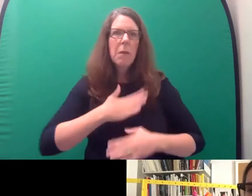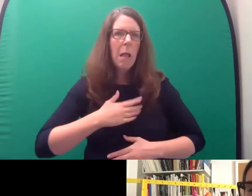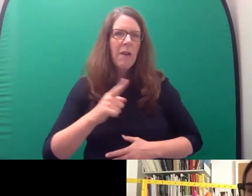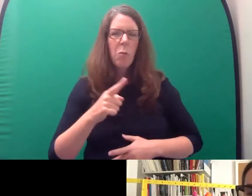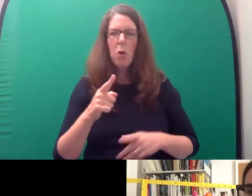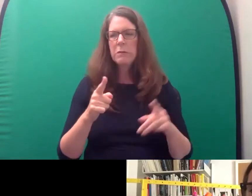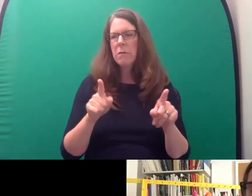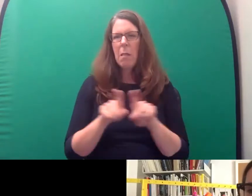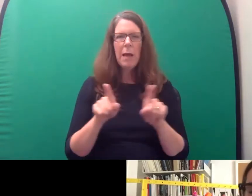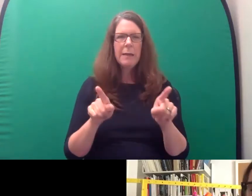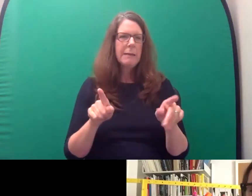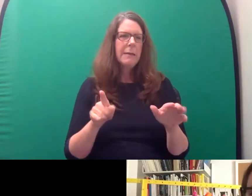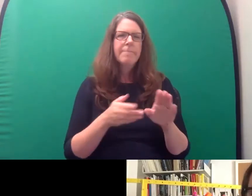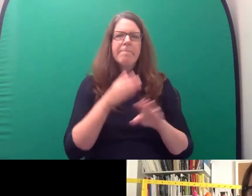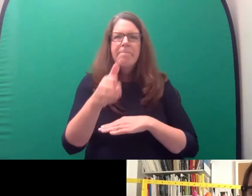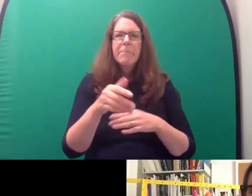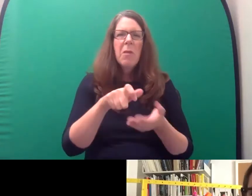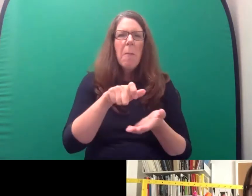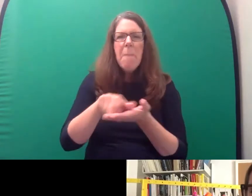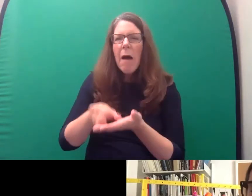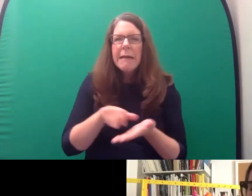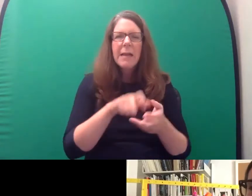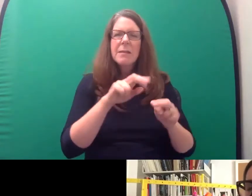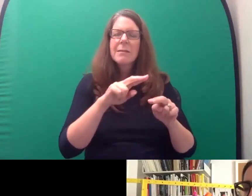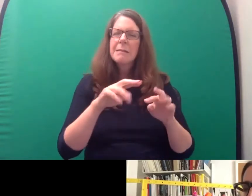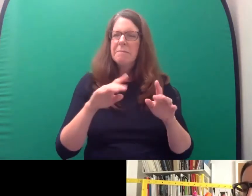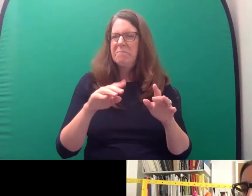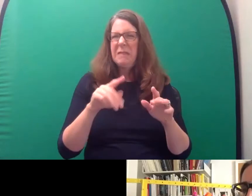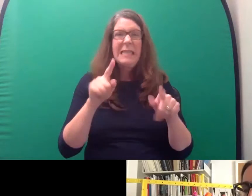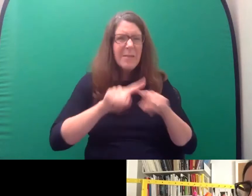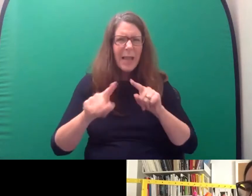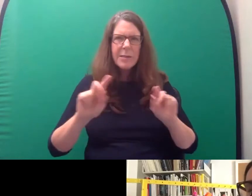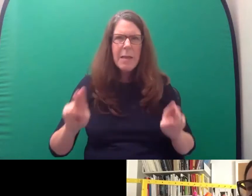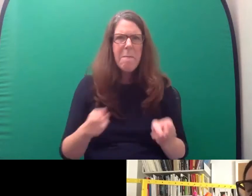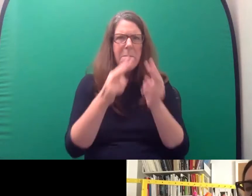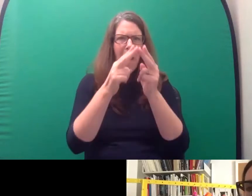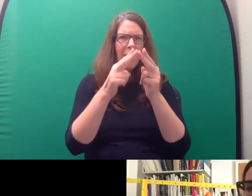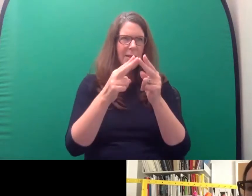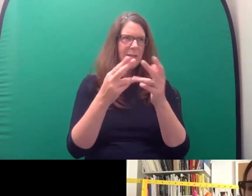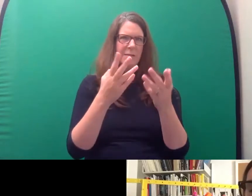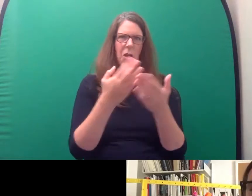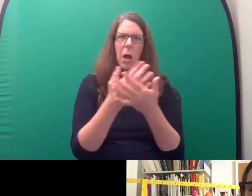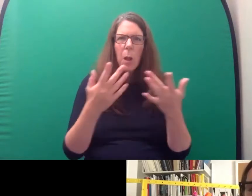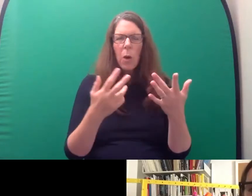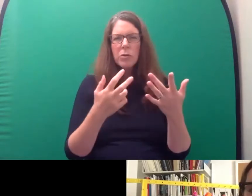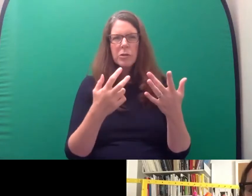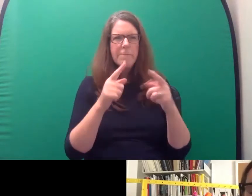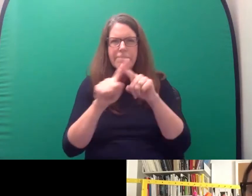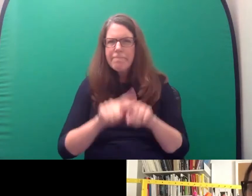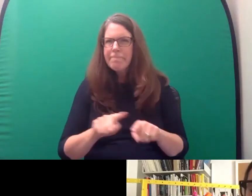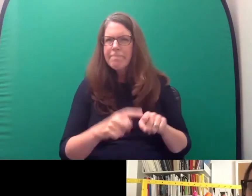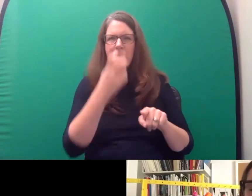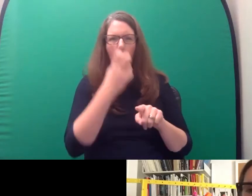know, flea markets, bookshops you get in Paris, you know, particularly there, they are great. You can find all sorts of odd, you